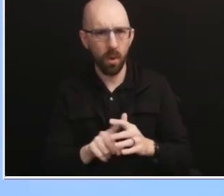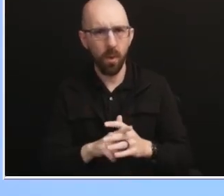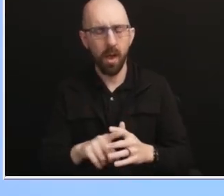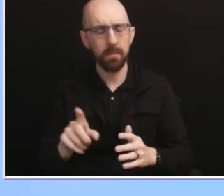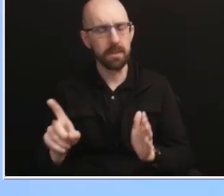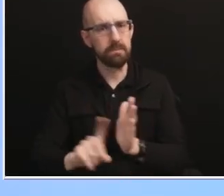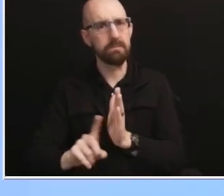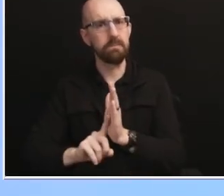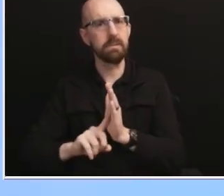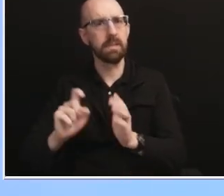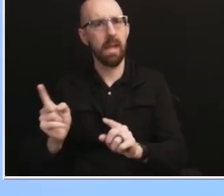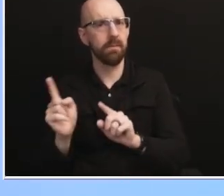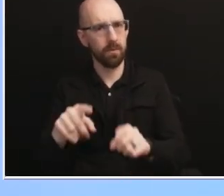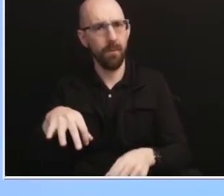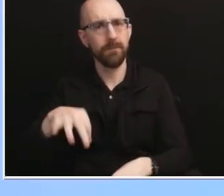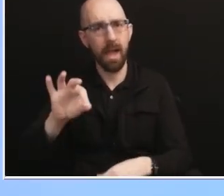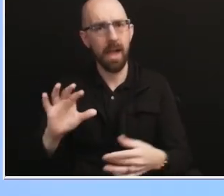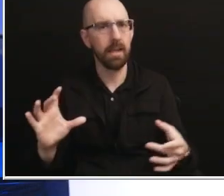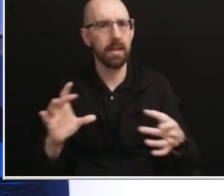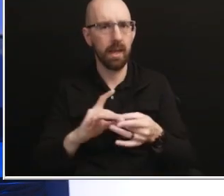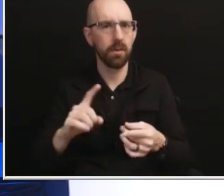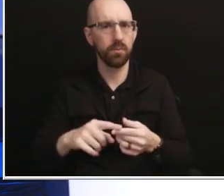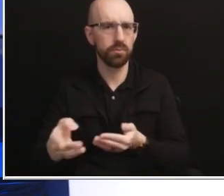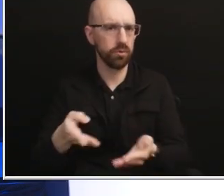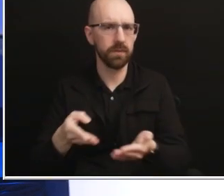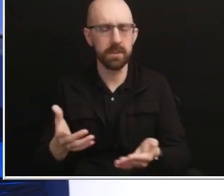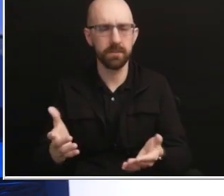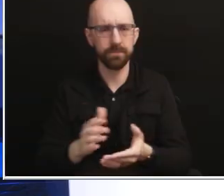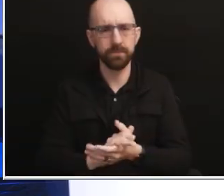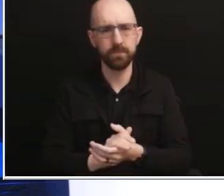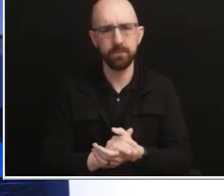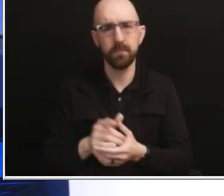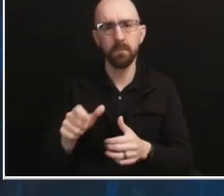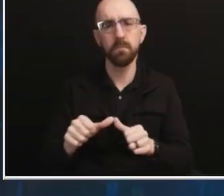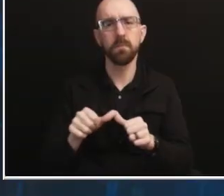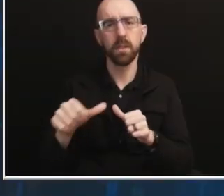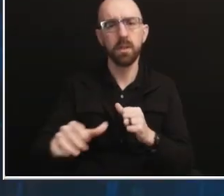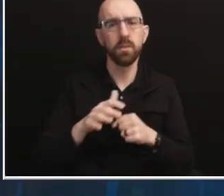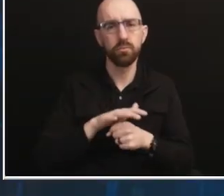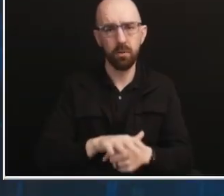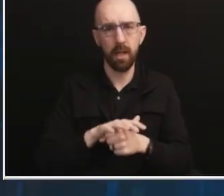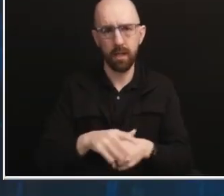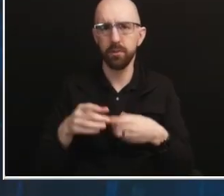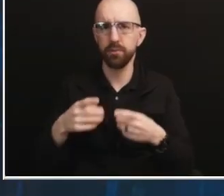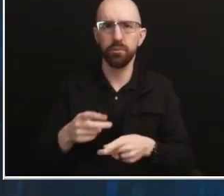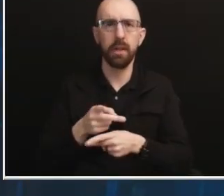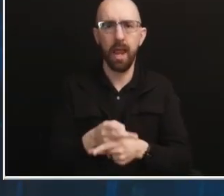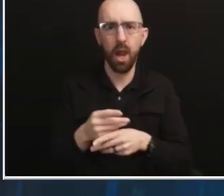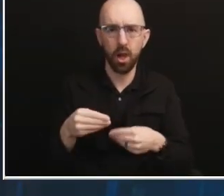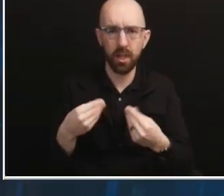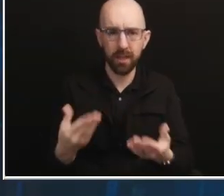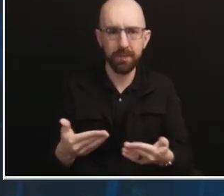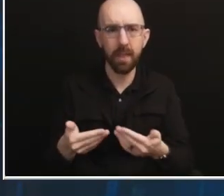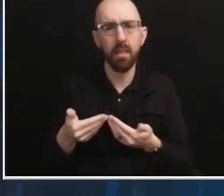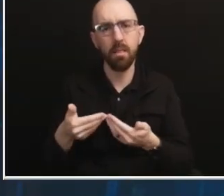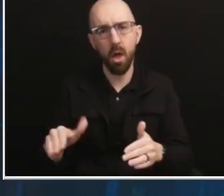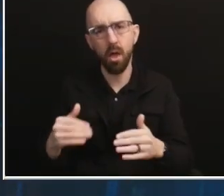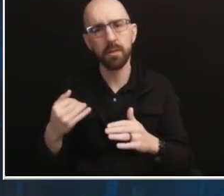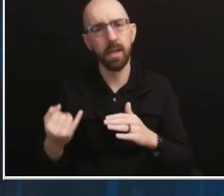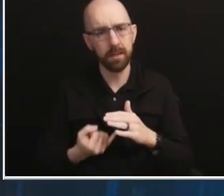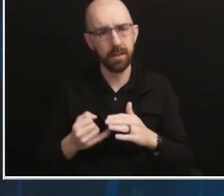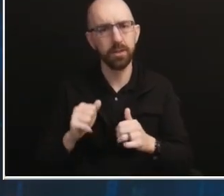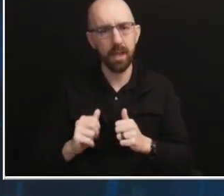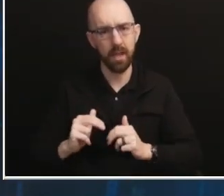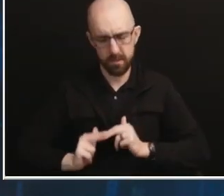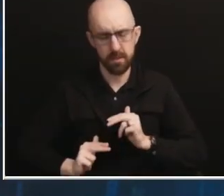find and get you reconnected to services. Well, prolonged stress, especially during caregiving, loss, or isolation, can build